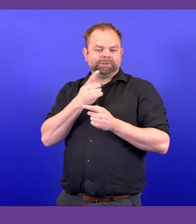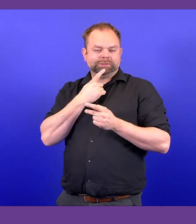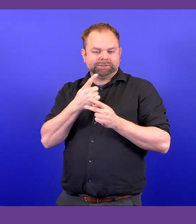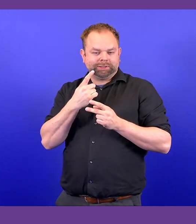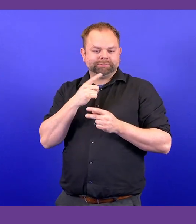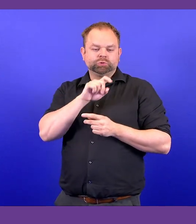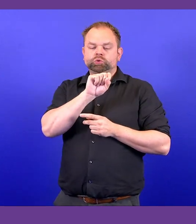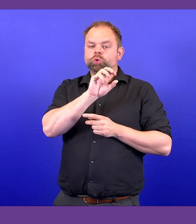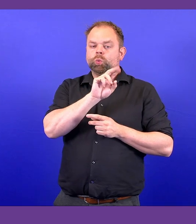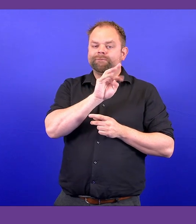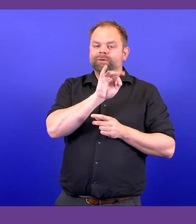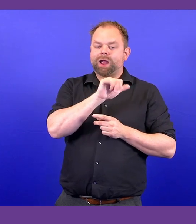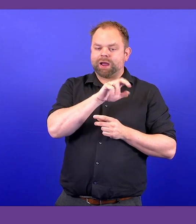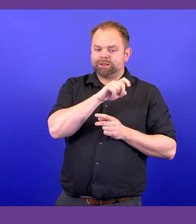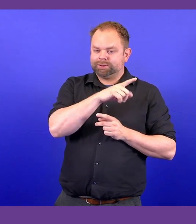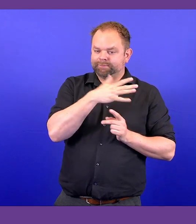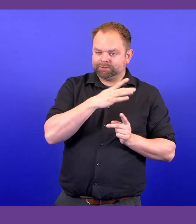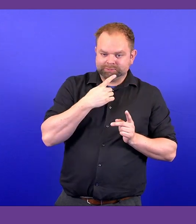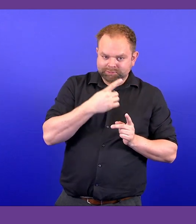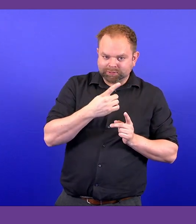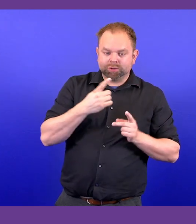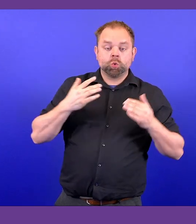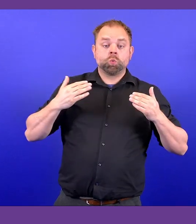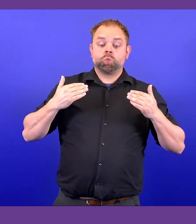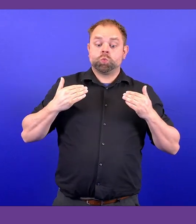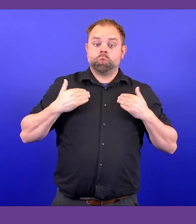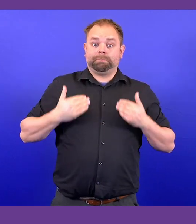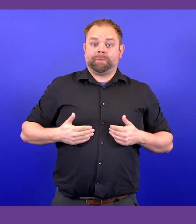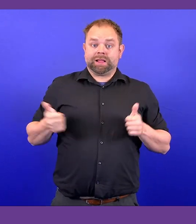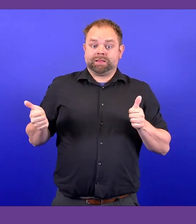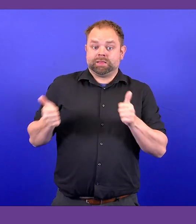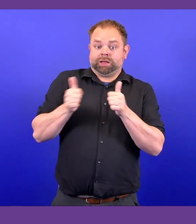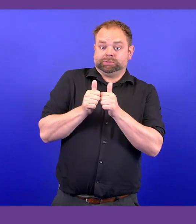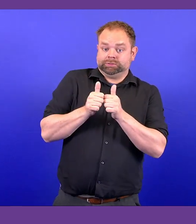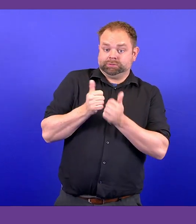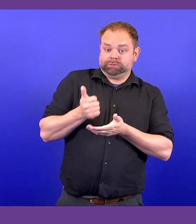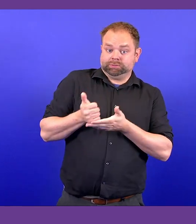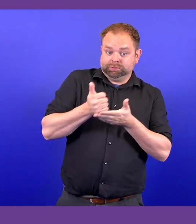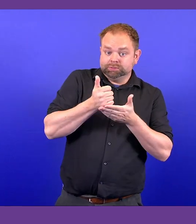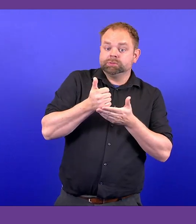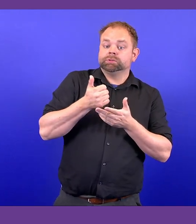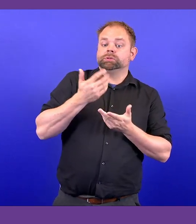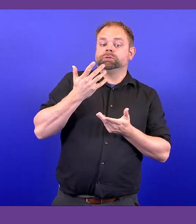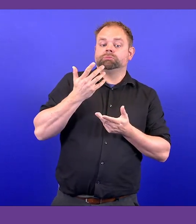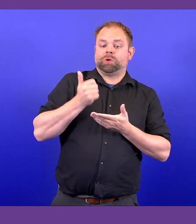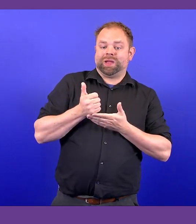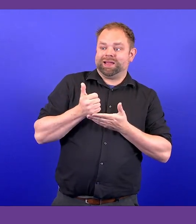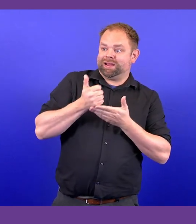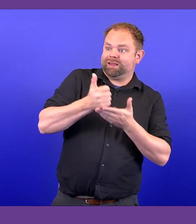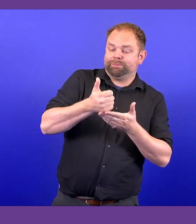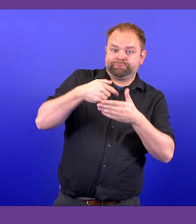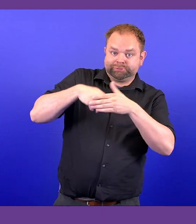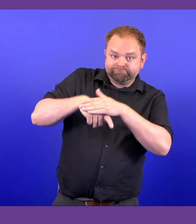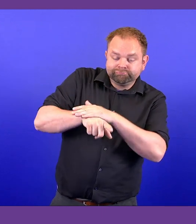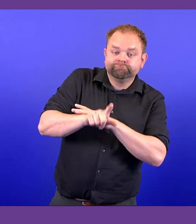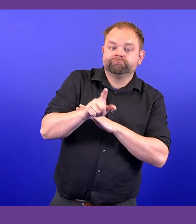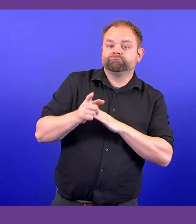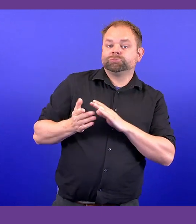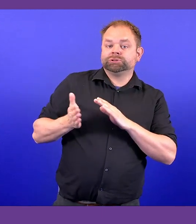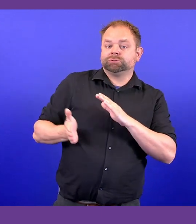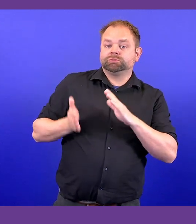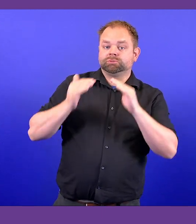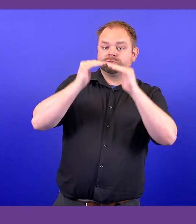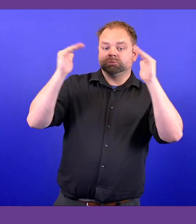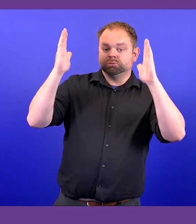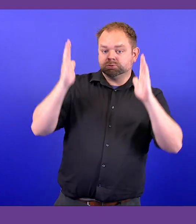very much underline also in UITP. Whatever work we do to infrastructure our rolling stock to make